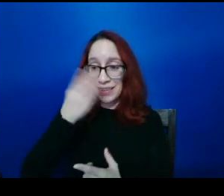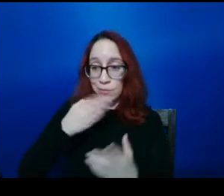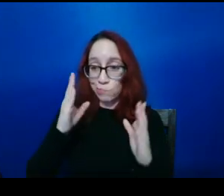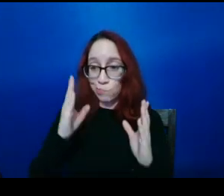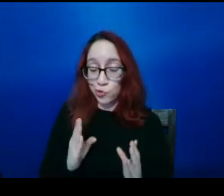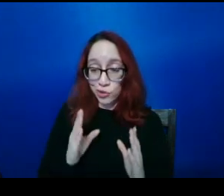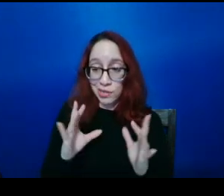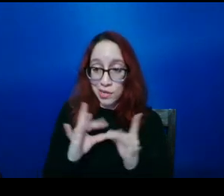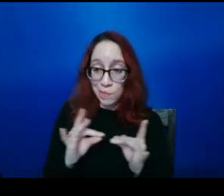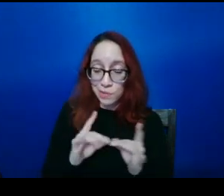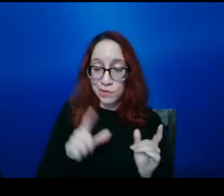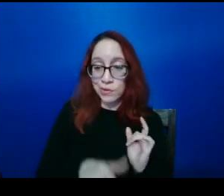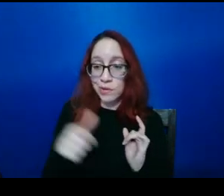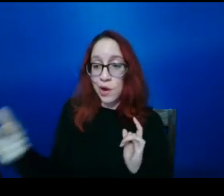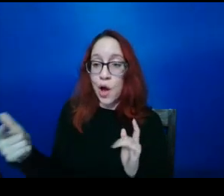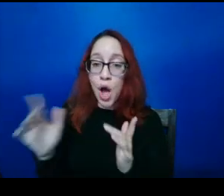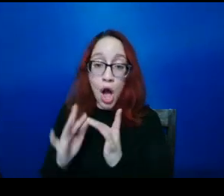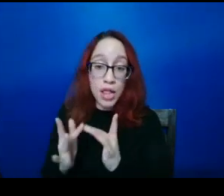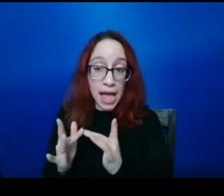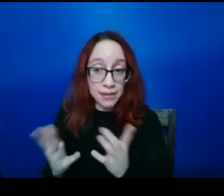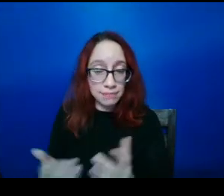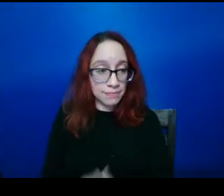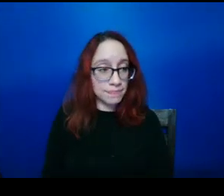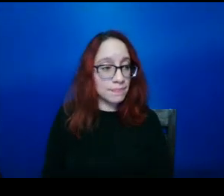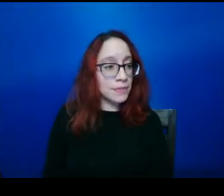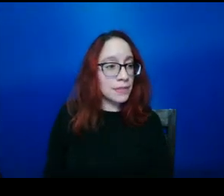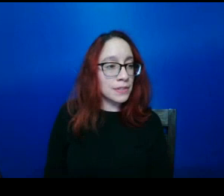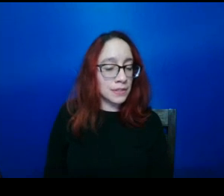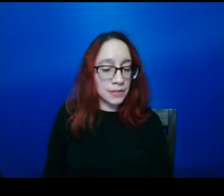speaker, so we're going to go online.